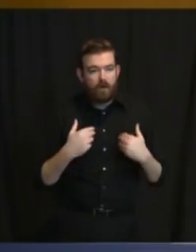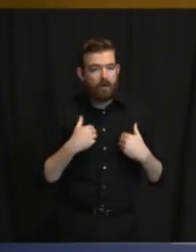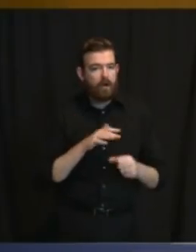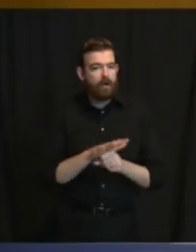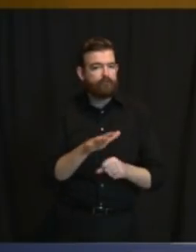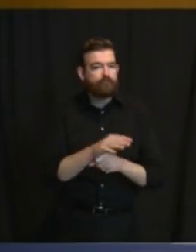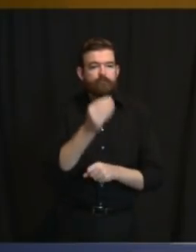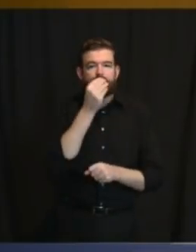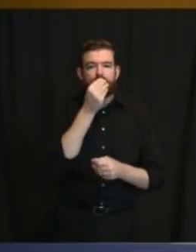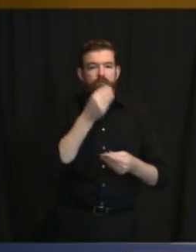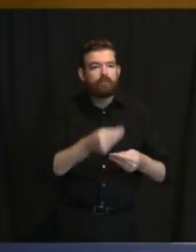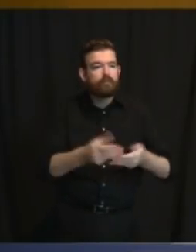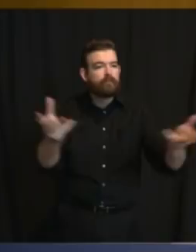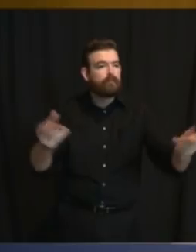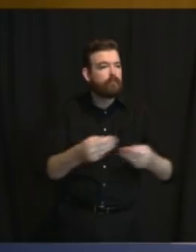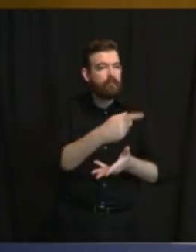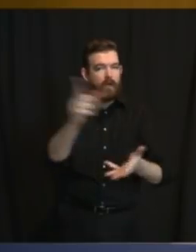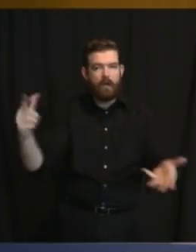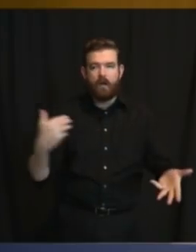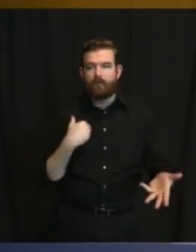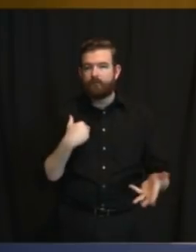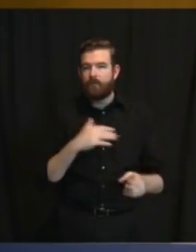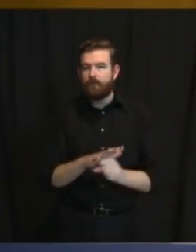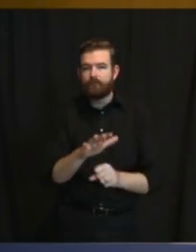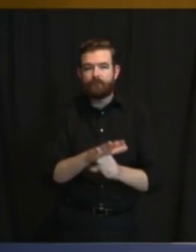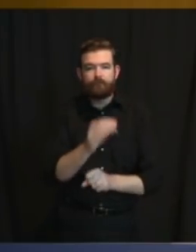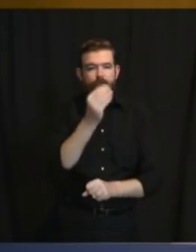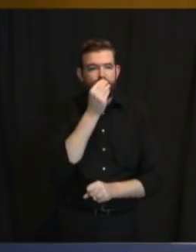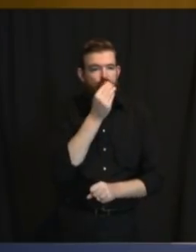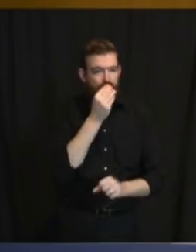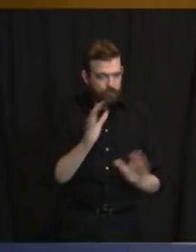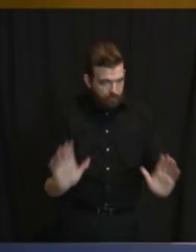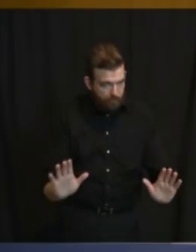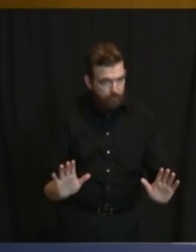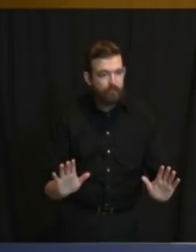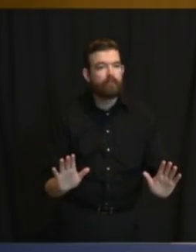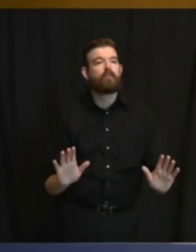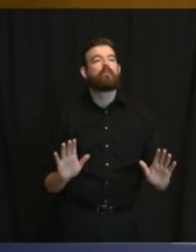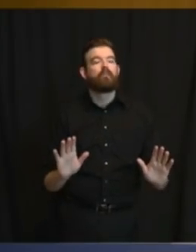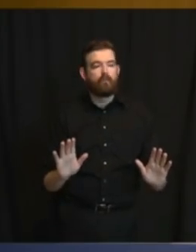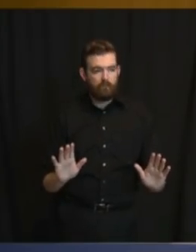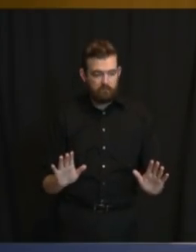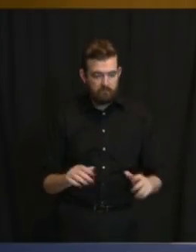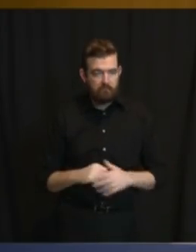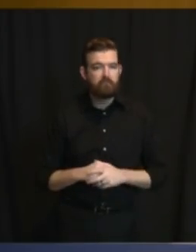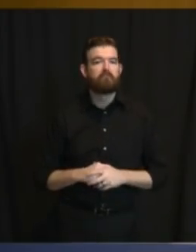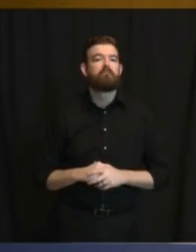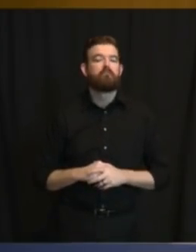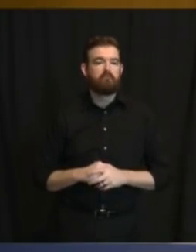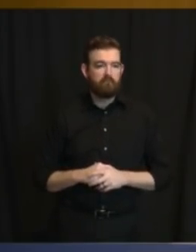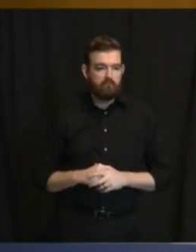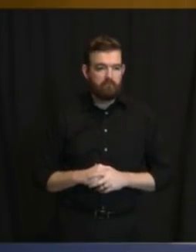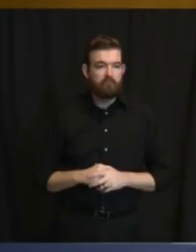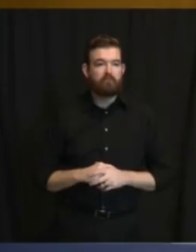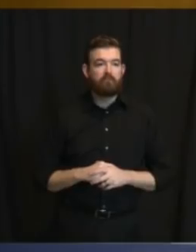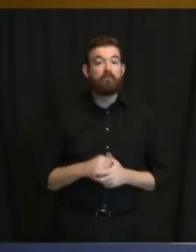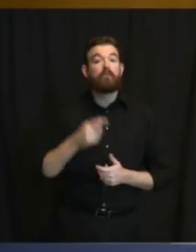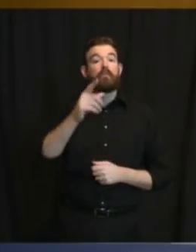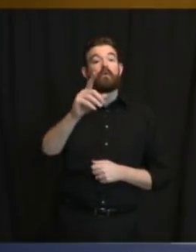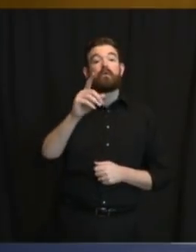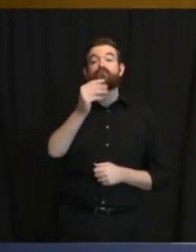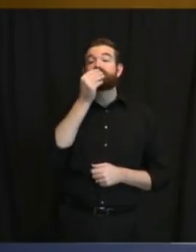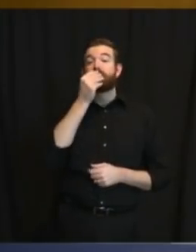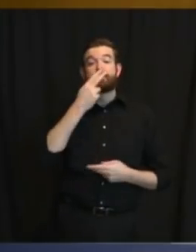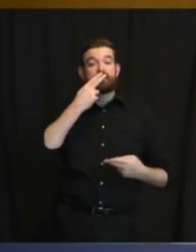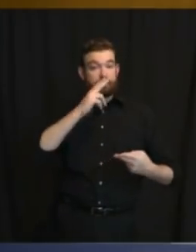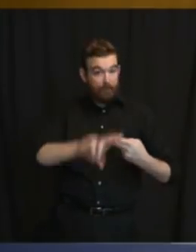Through this epidemic. So I want to remind you, the department's Women and Infants Children Program,